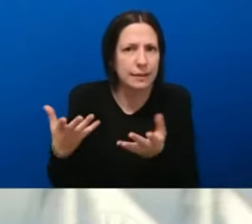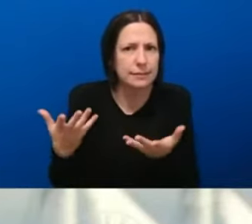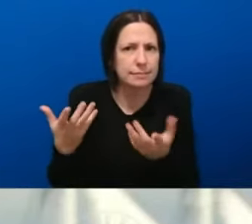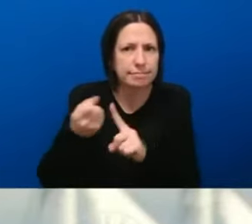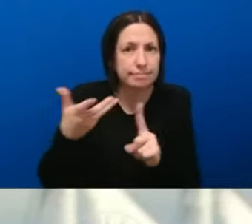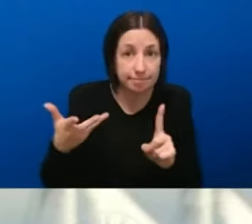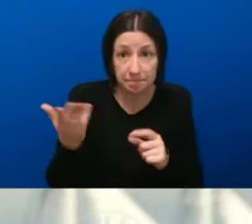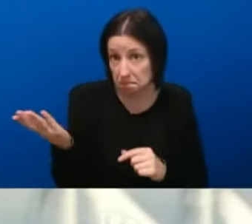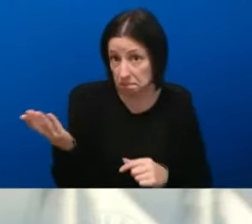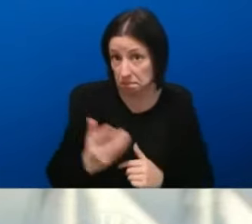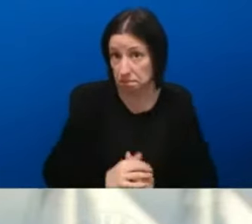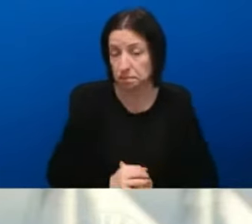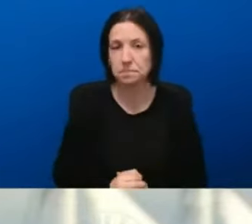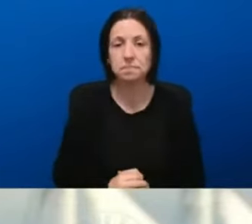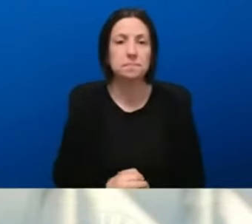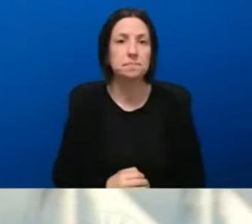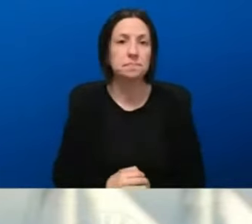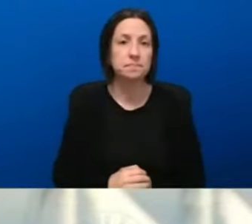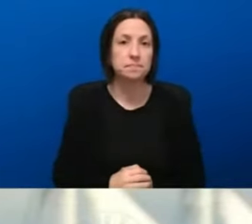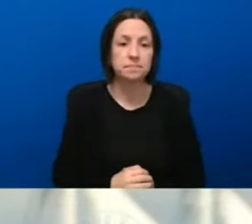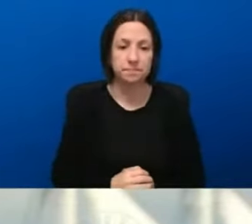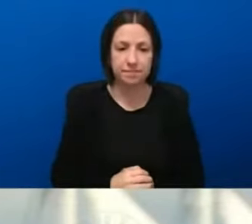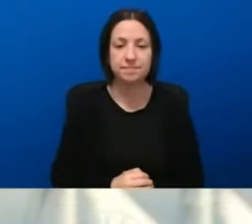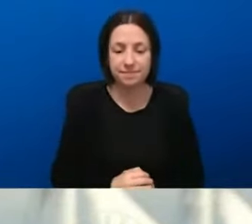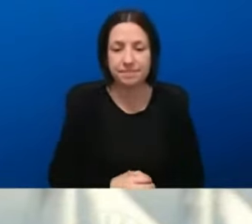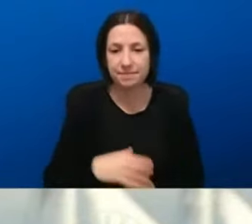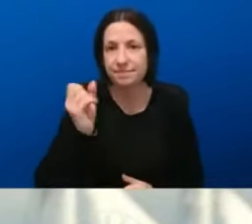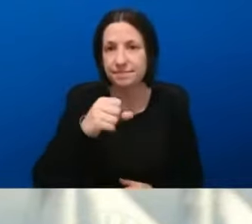of those plans.